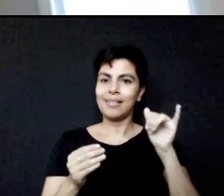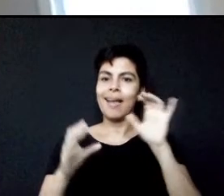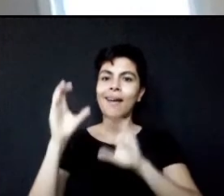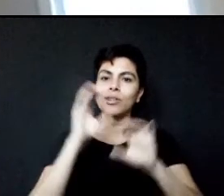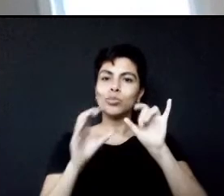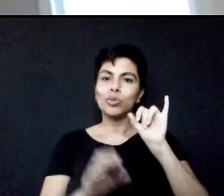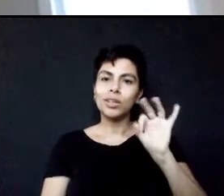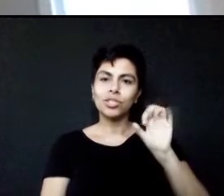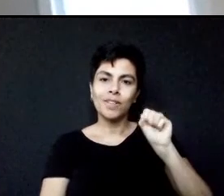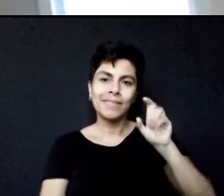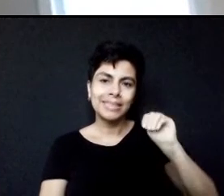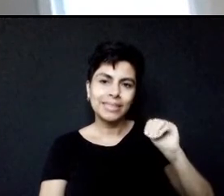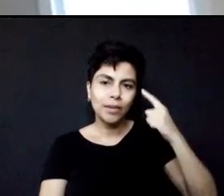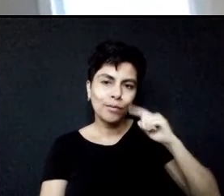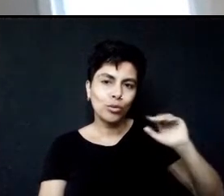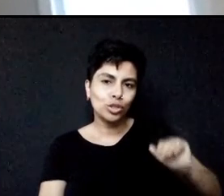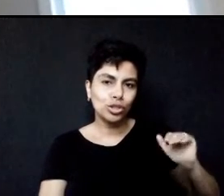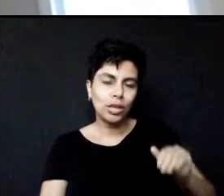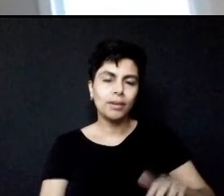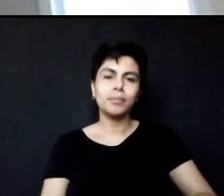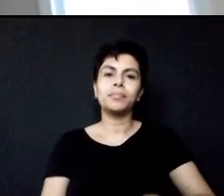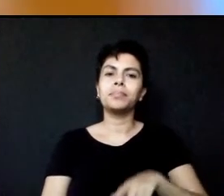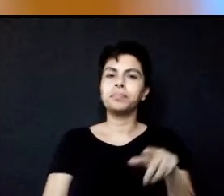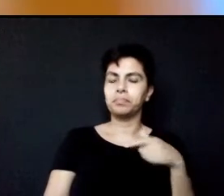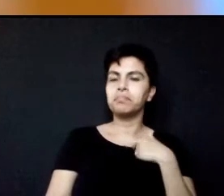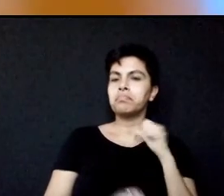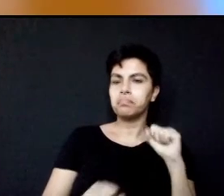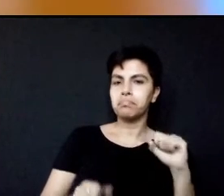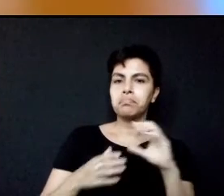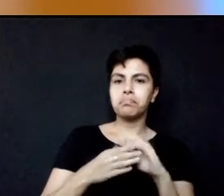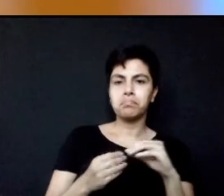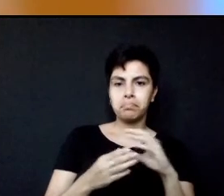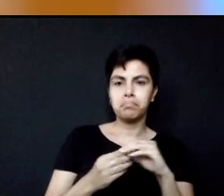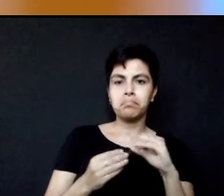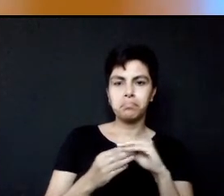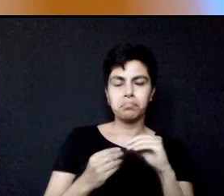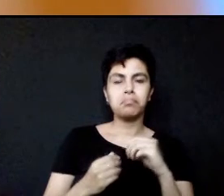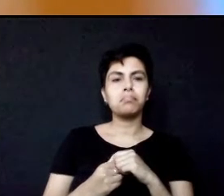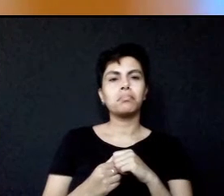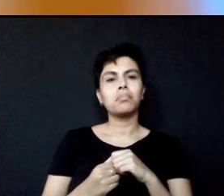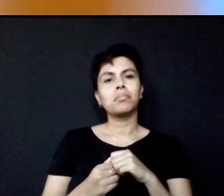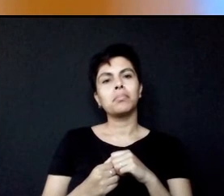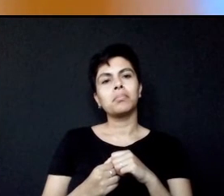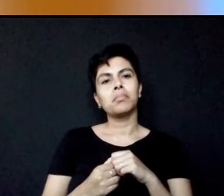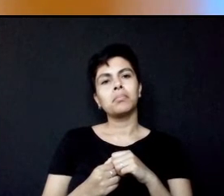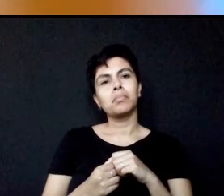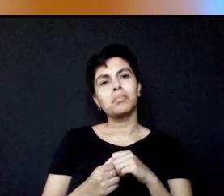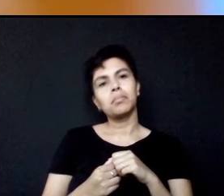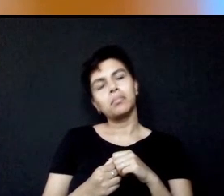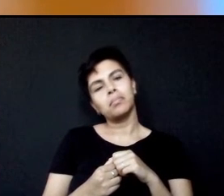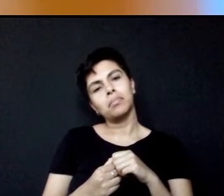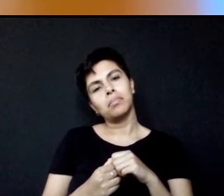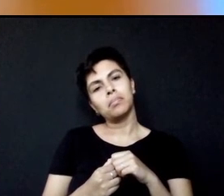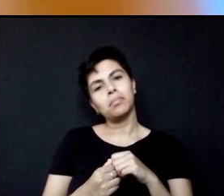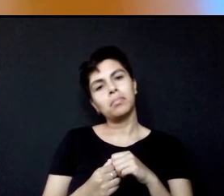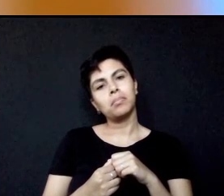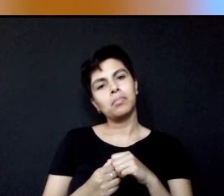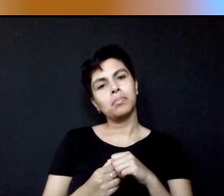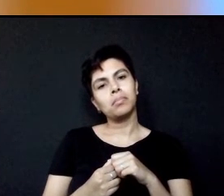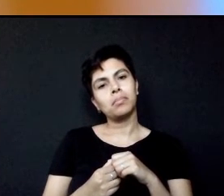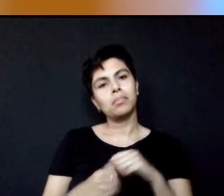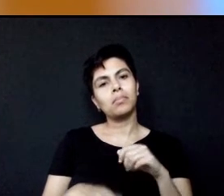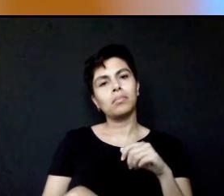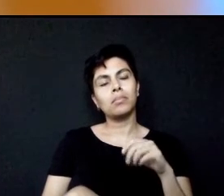STEAM. Mm-hmm. I can speak to a little bit of this, Saki.